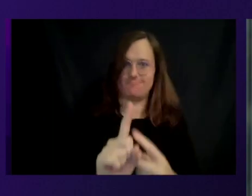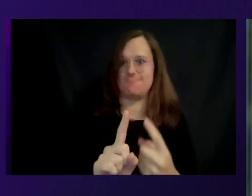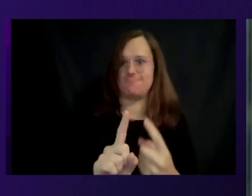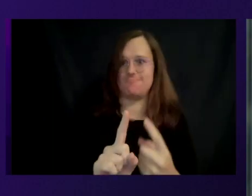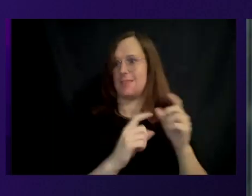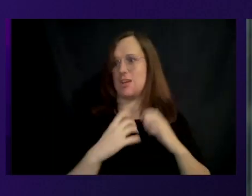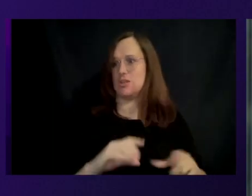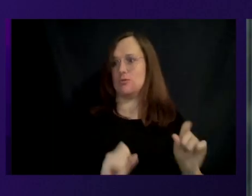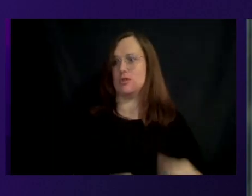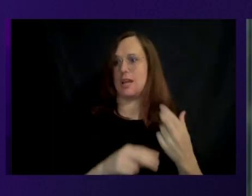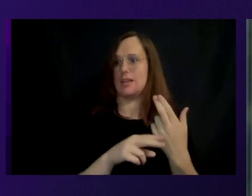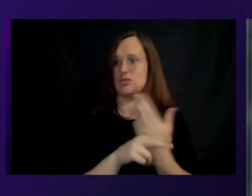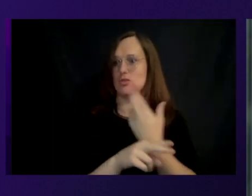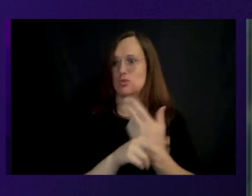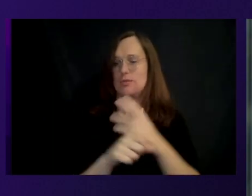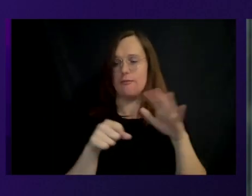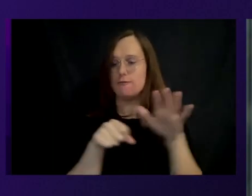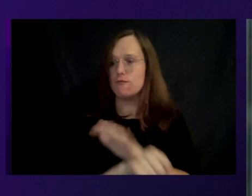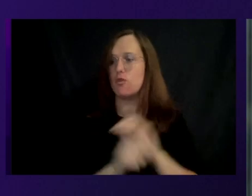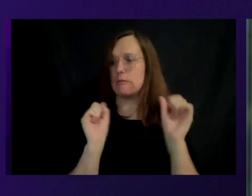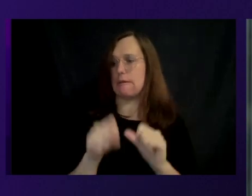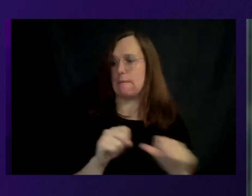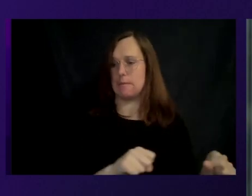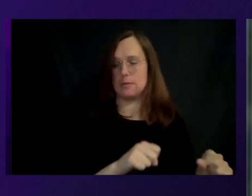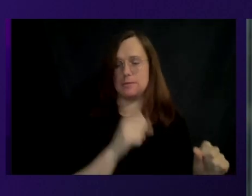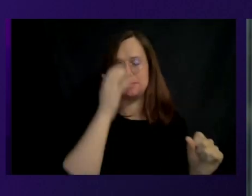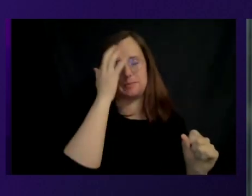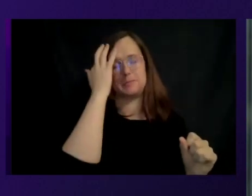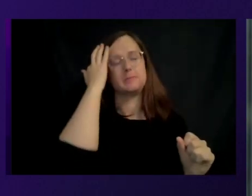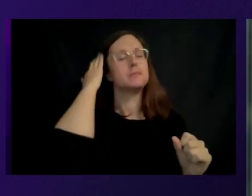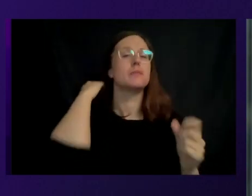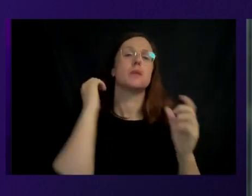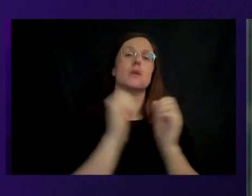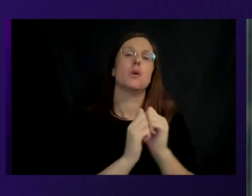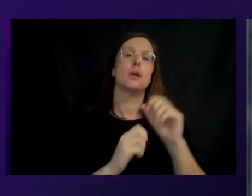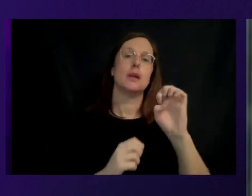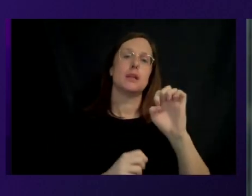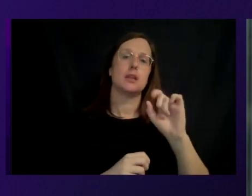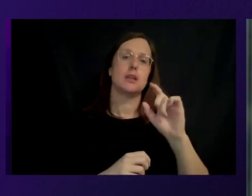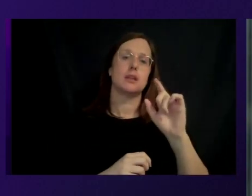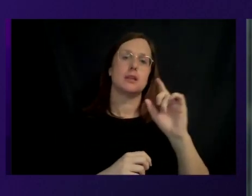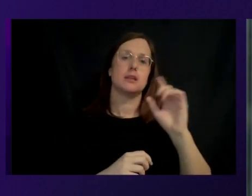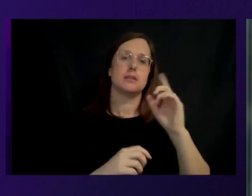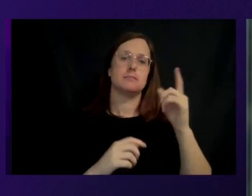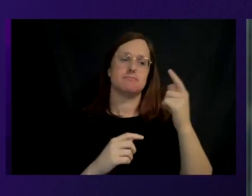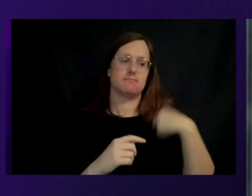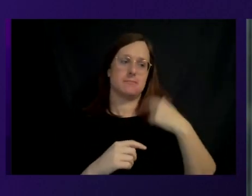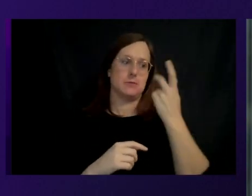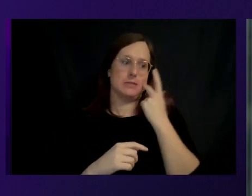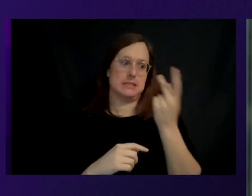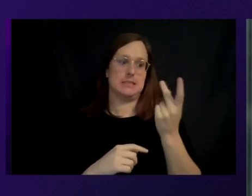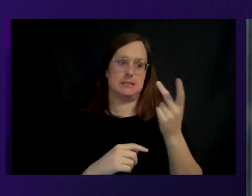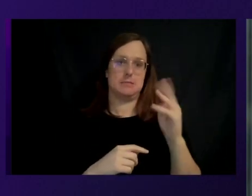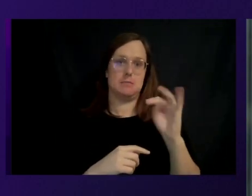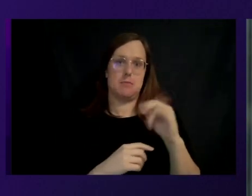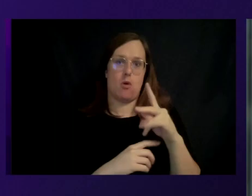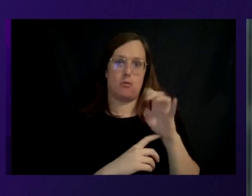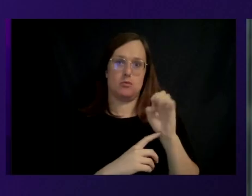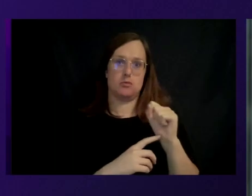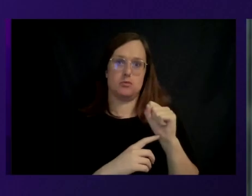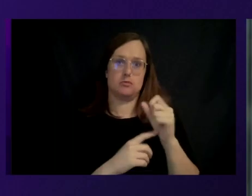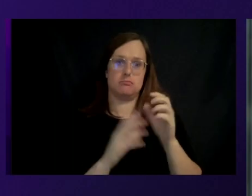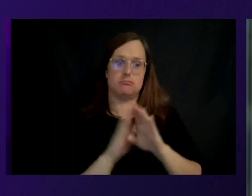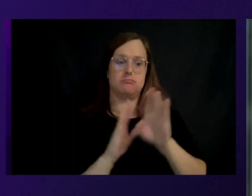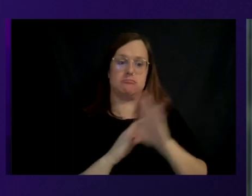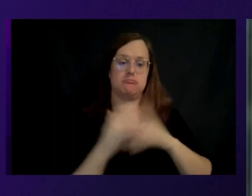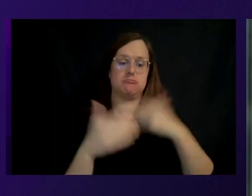technology. With the increasing ubiquity of ML, we're seeing models grow exponentially in size as researchers and businesses push the